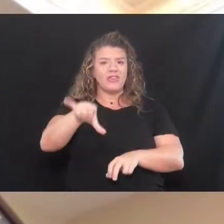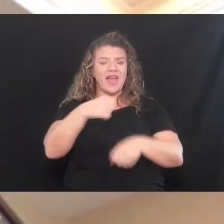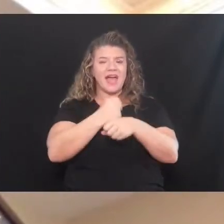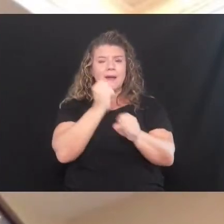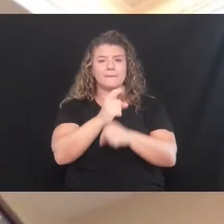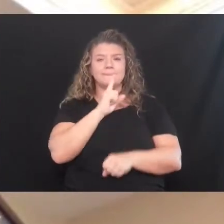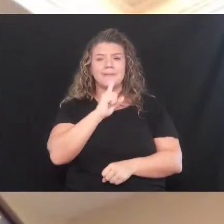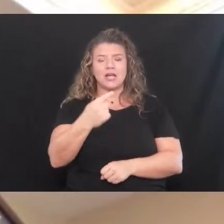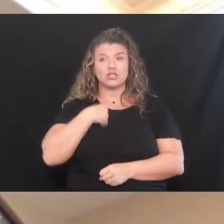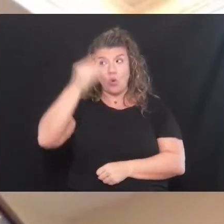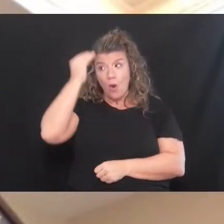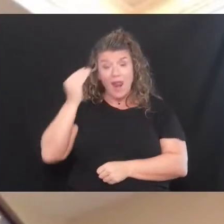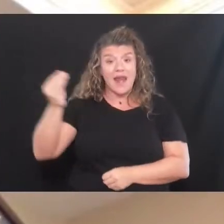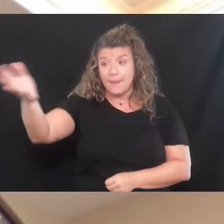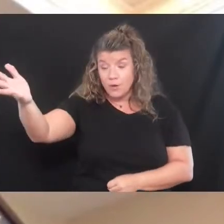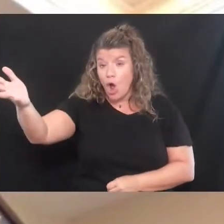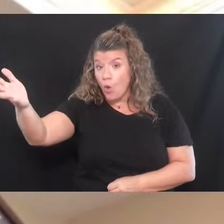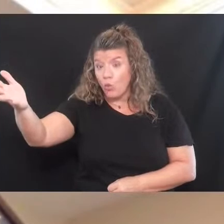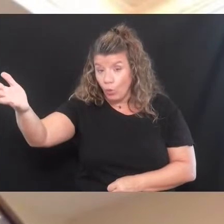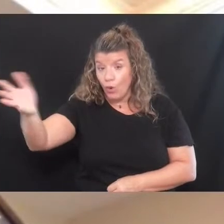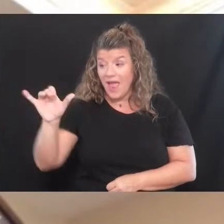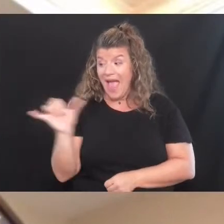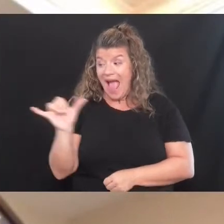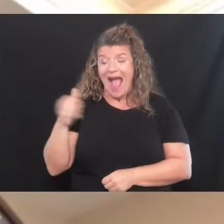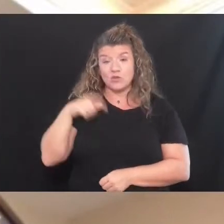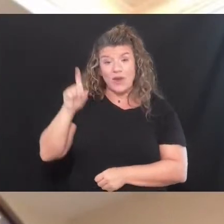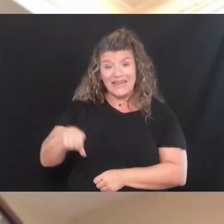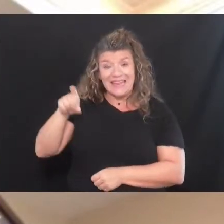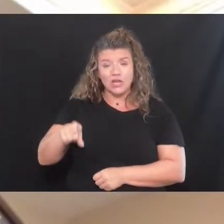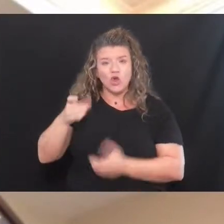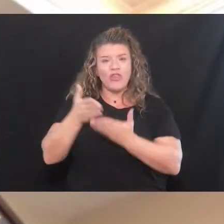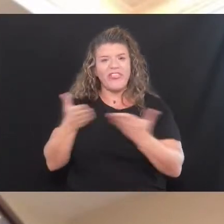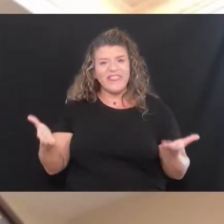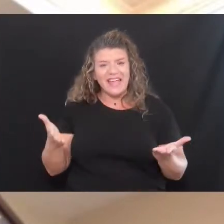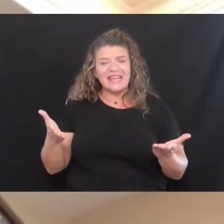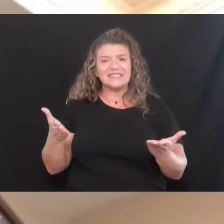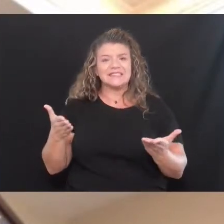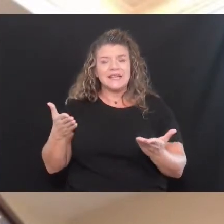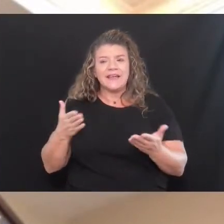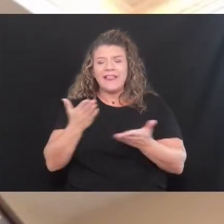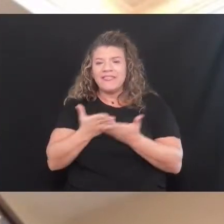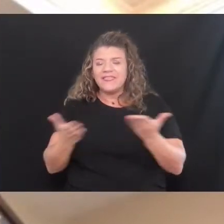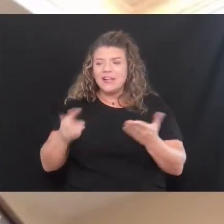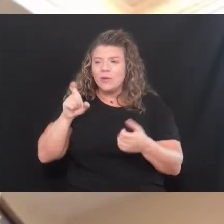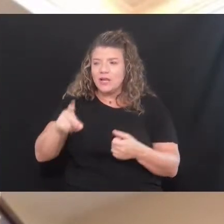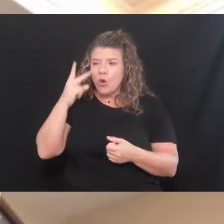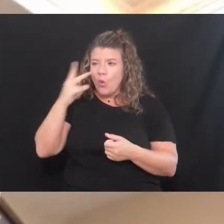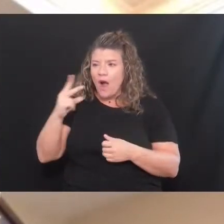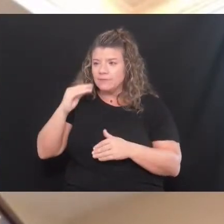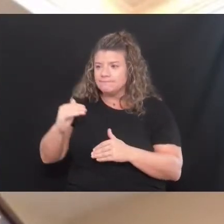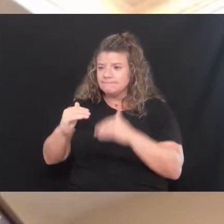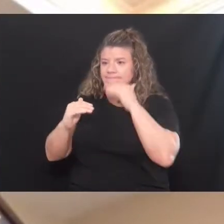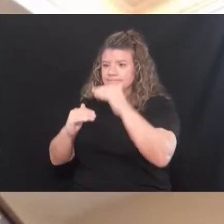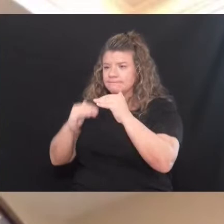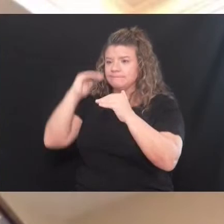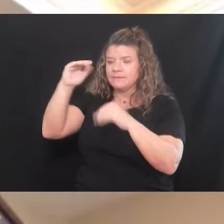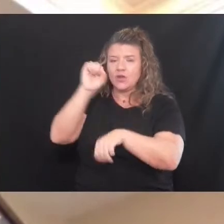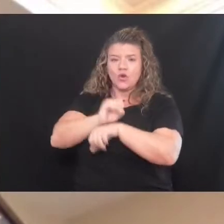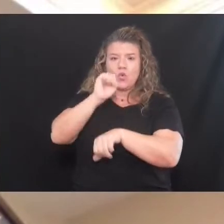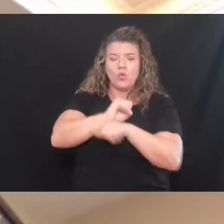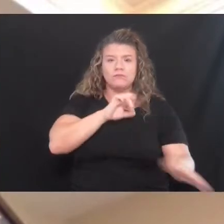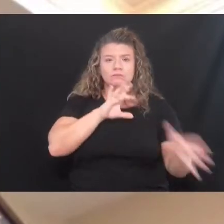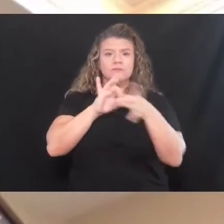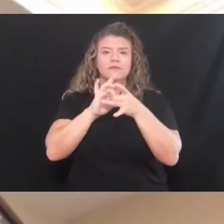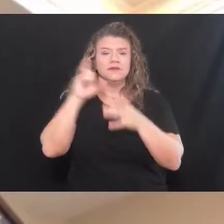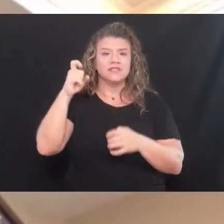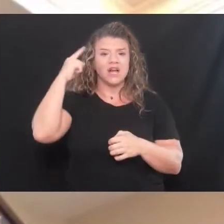are letting people know as we need to, the things and benchmarks we need to work with the governor on to make sure